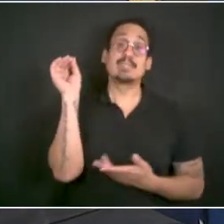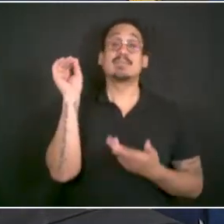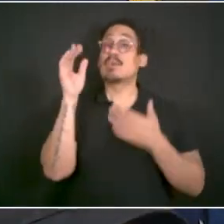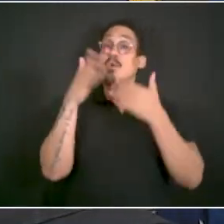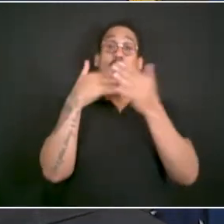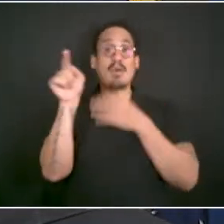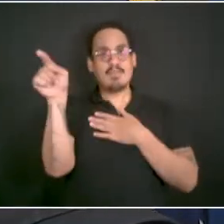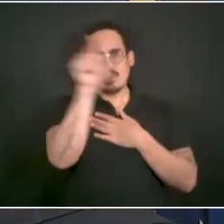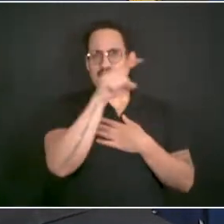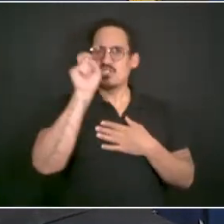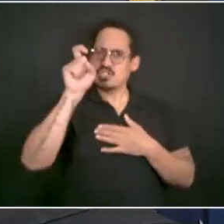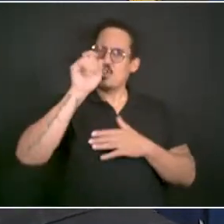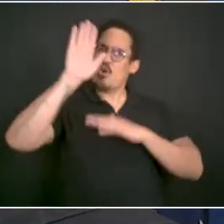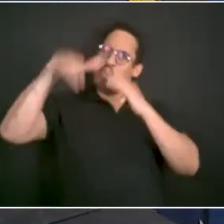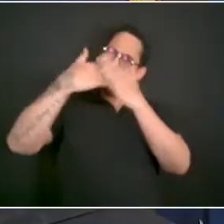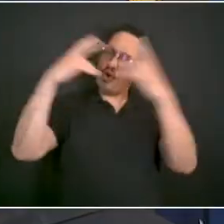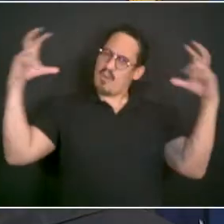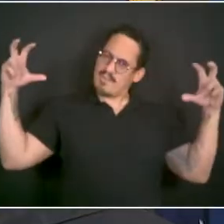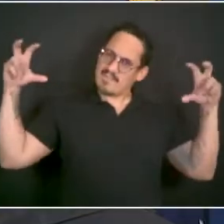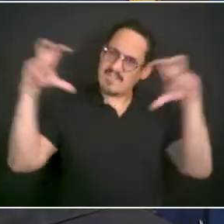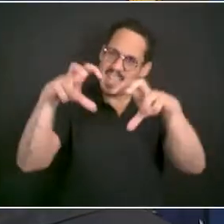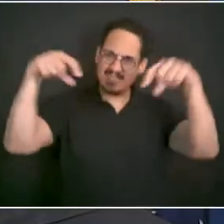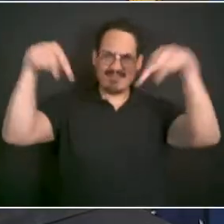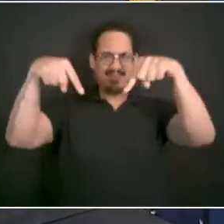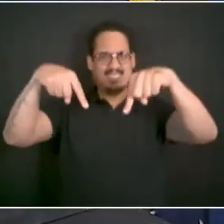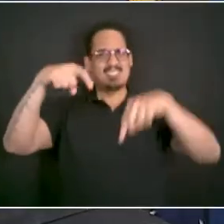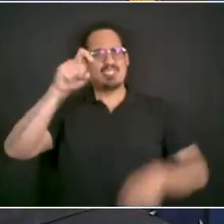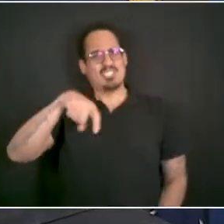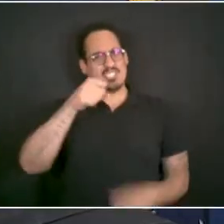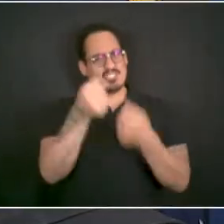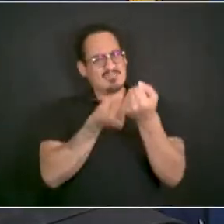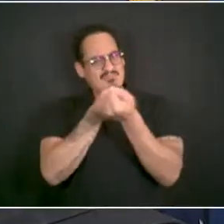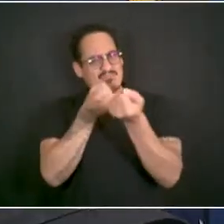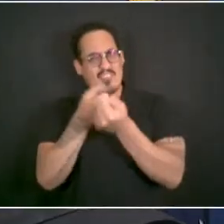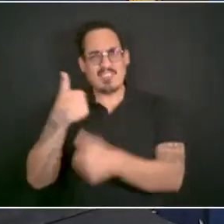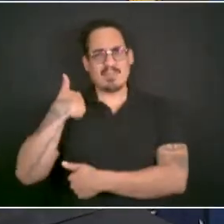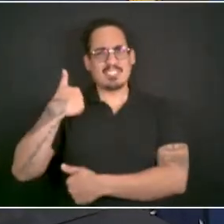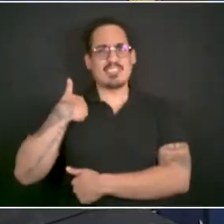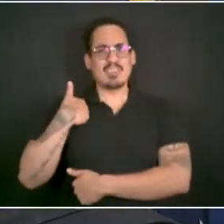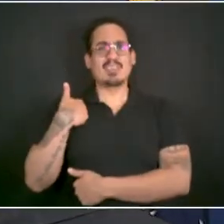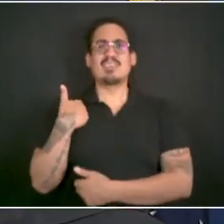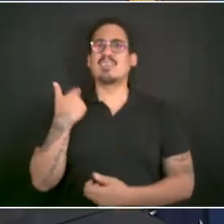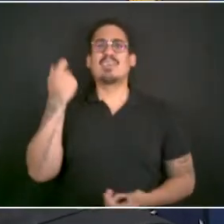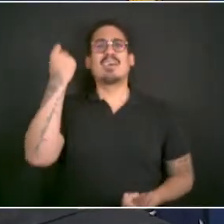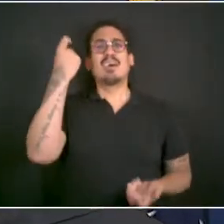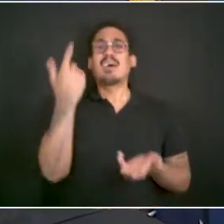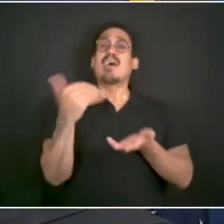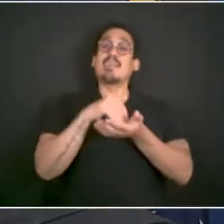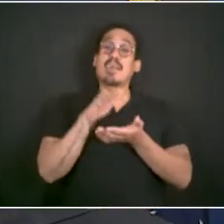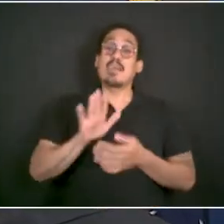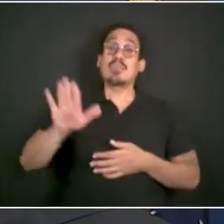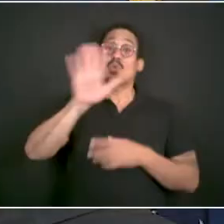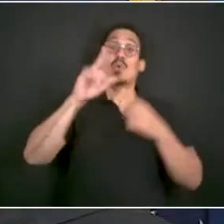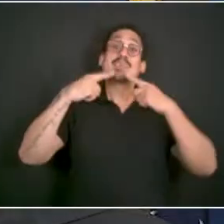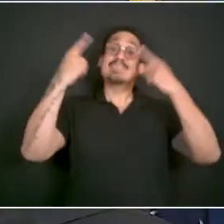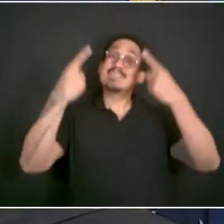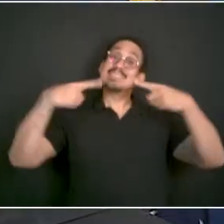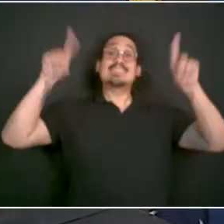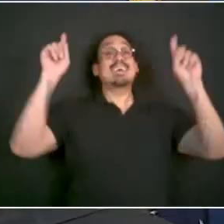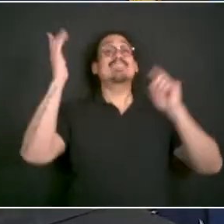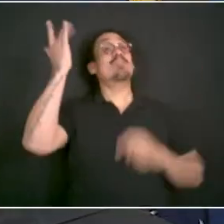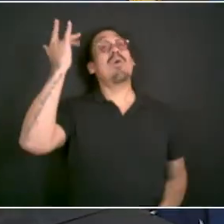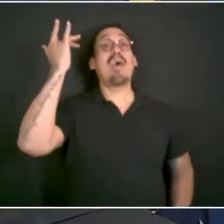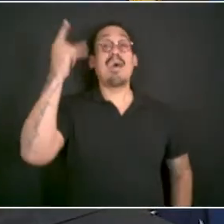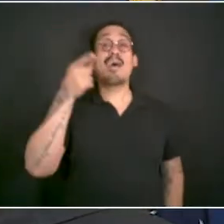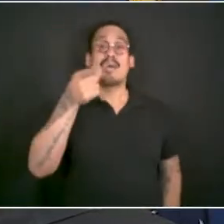in. And we are all doing well because of our military. And we should not have to say, let's find